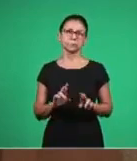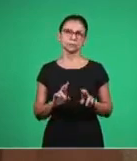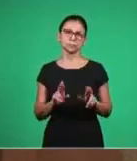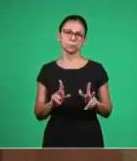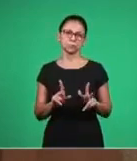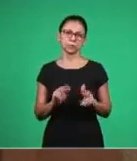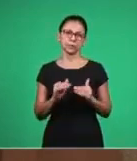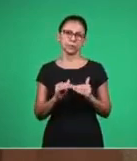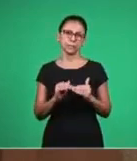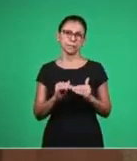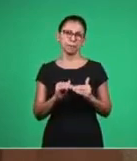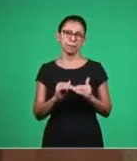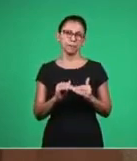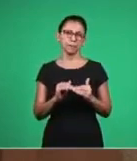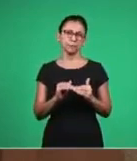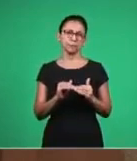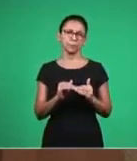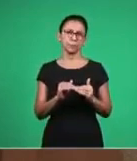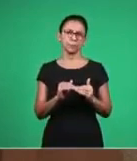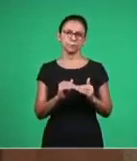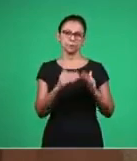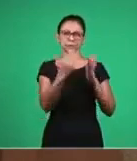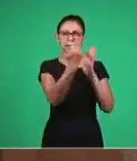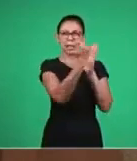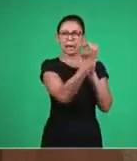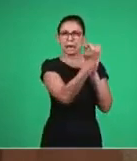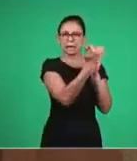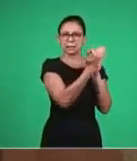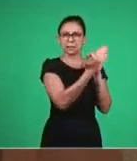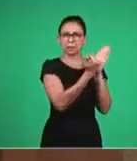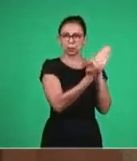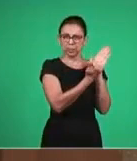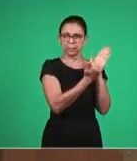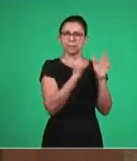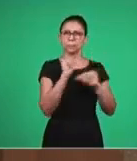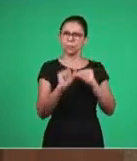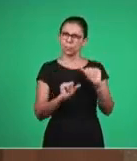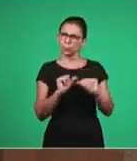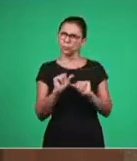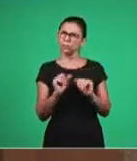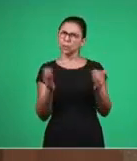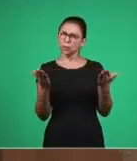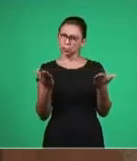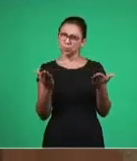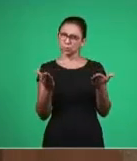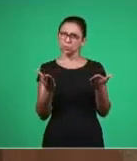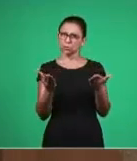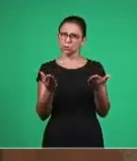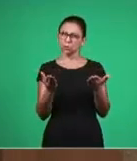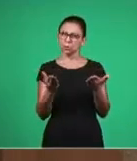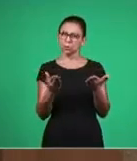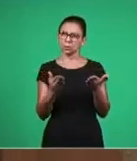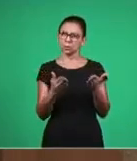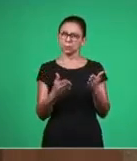talking about and have been brought in an organized form,